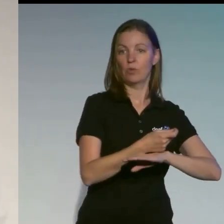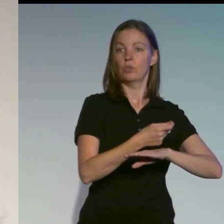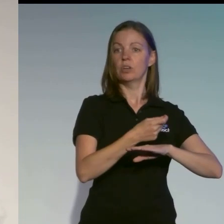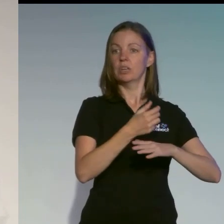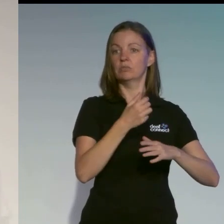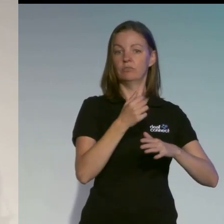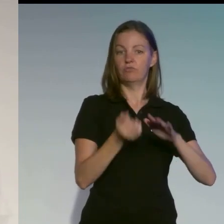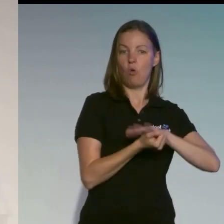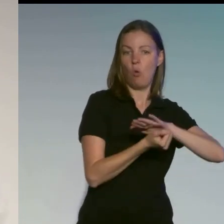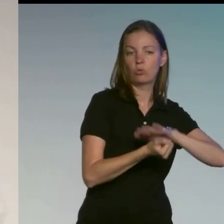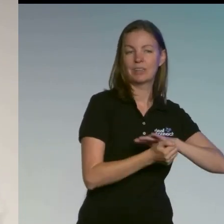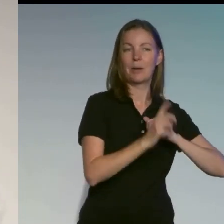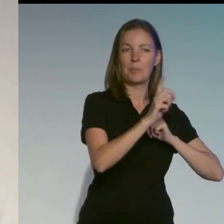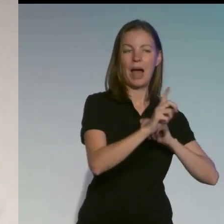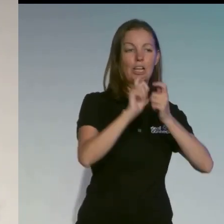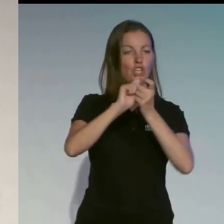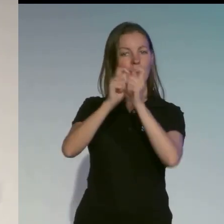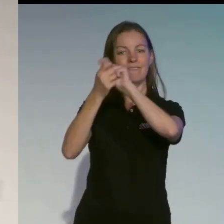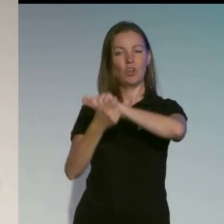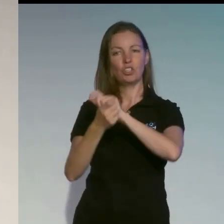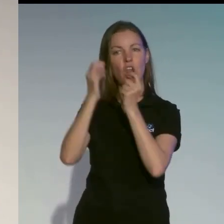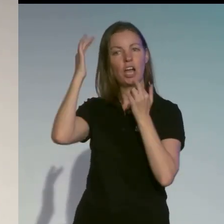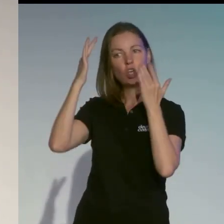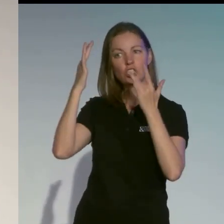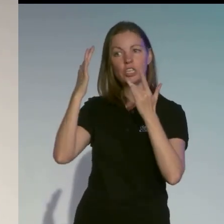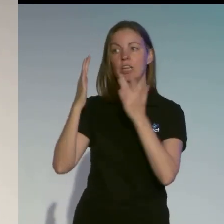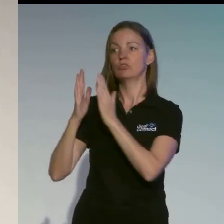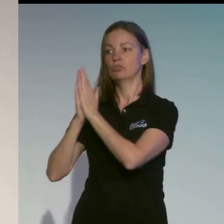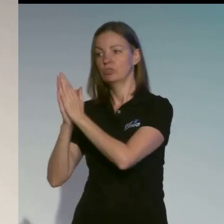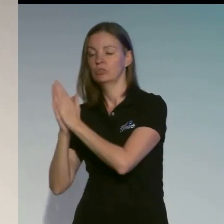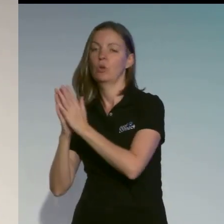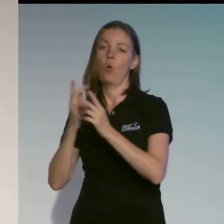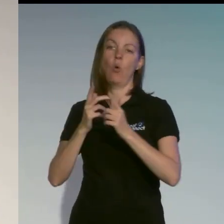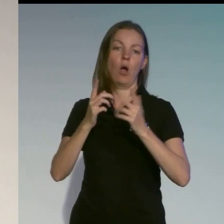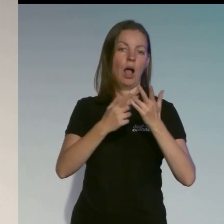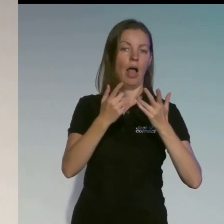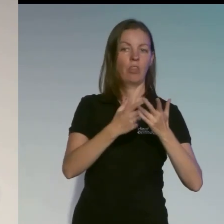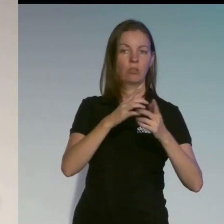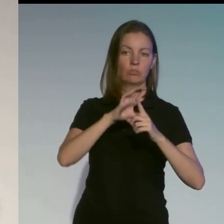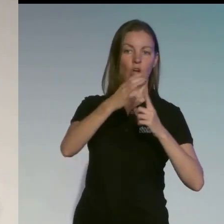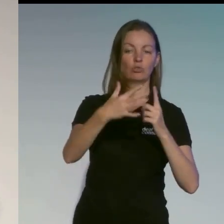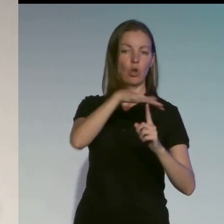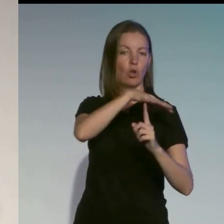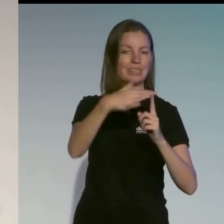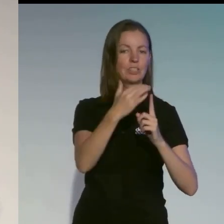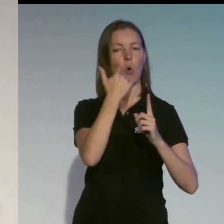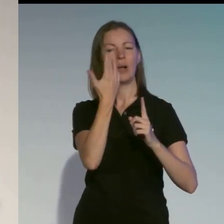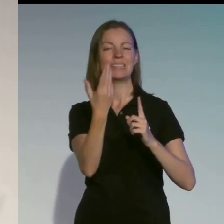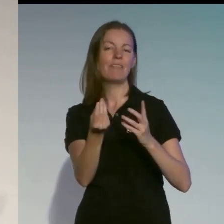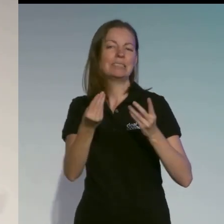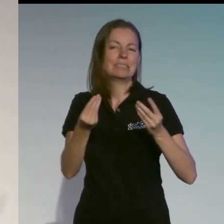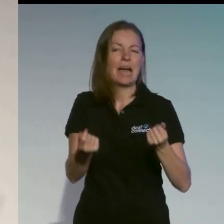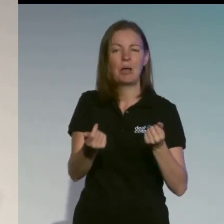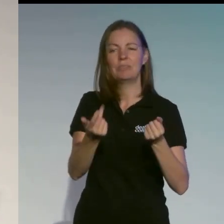contexts. Conversion ideology, whether in a religious or secular context, almost always contains pseudoscientific elements.